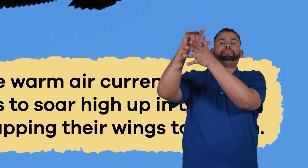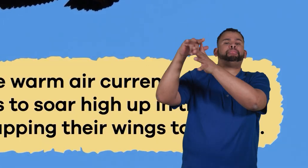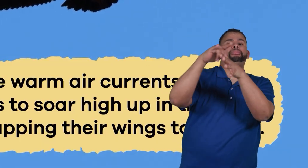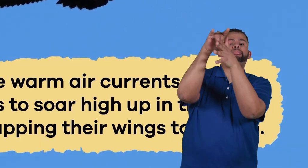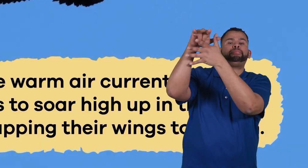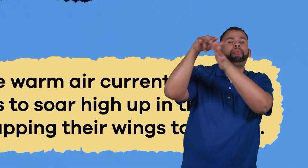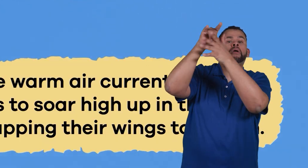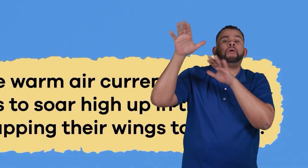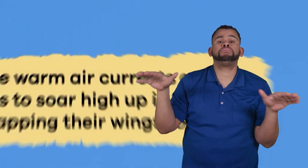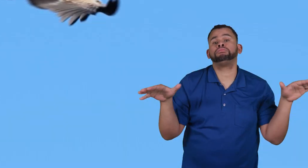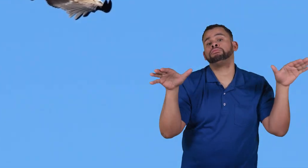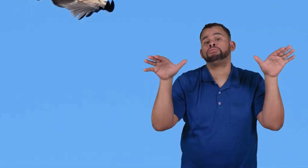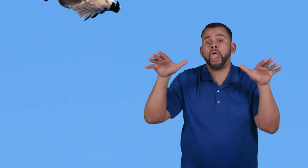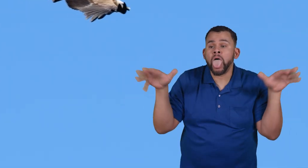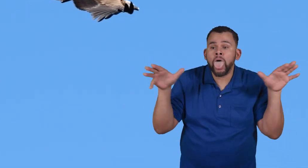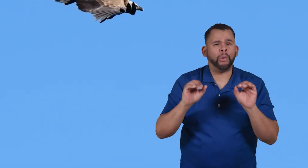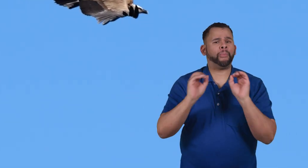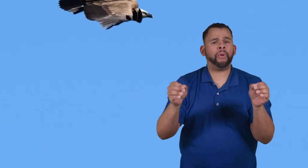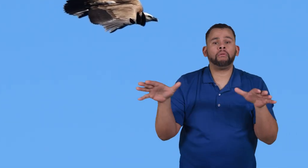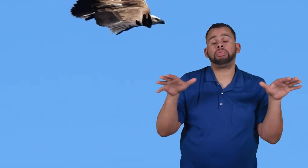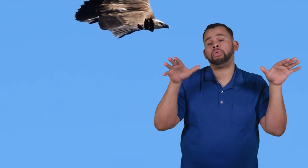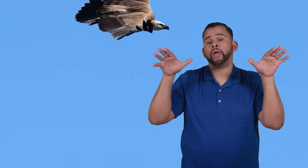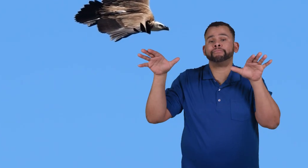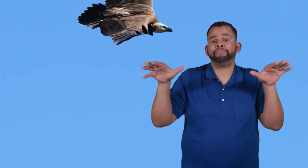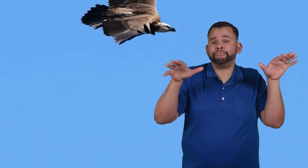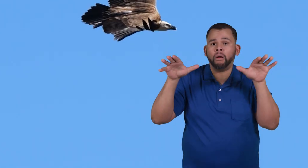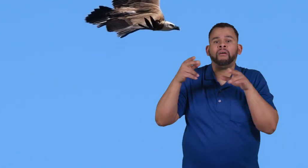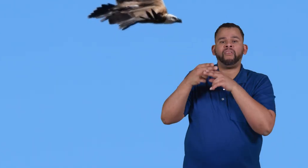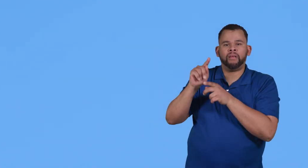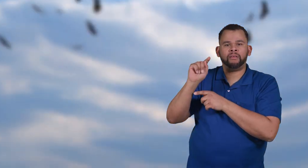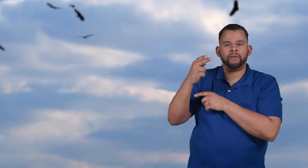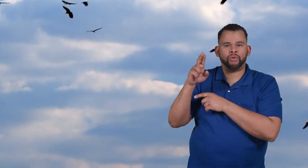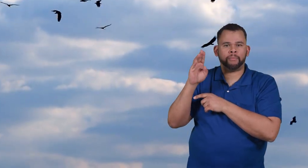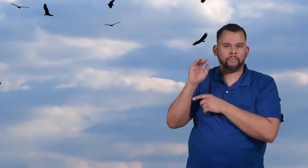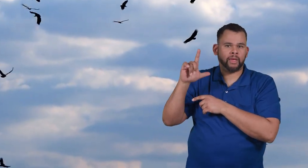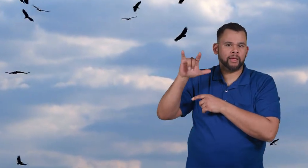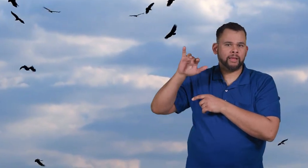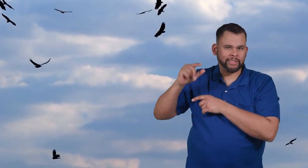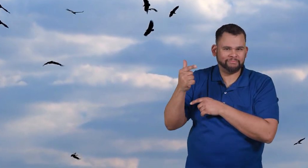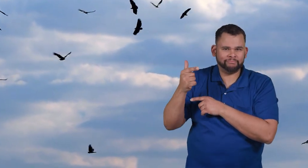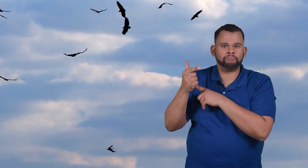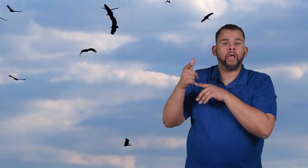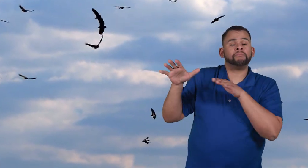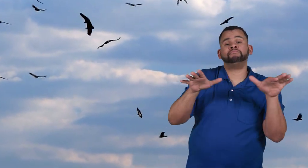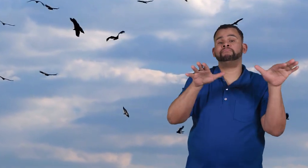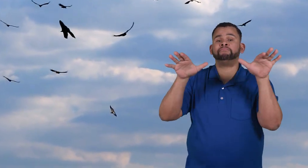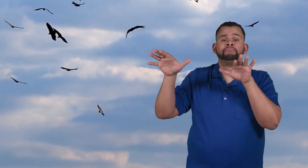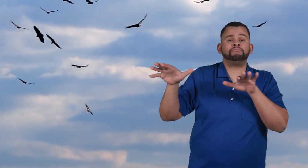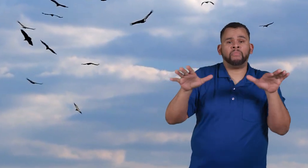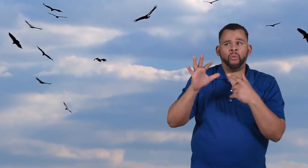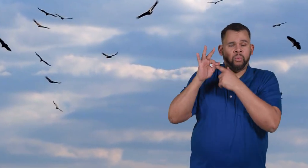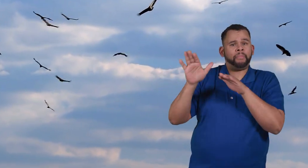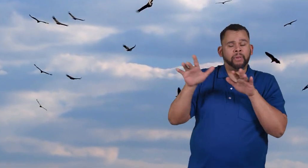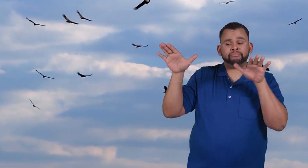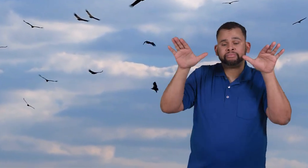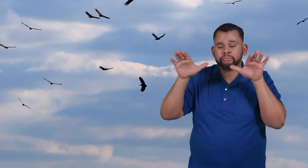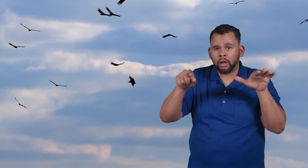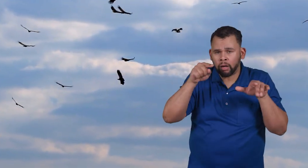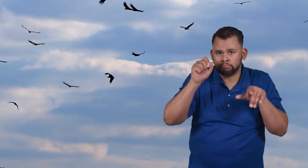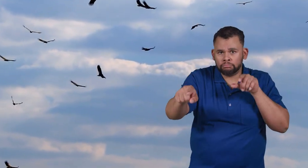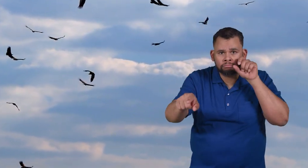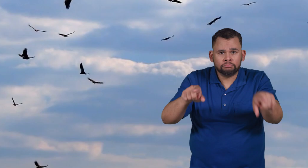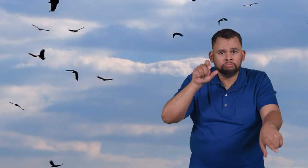flapping their wings too much. This is known as thermaling. This unique behavior helps them cover vast